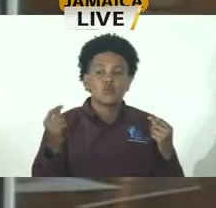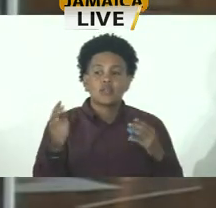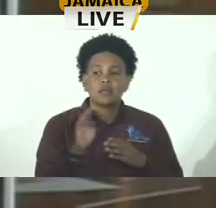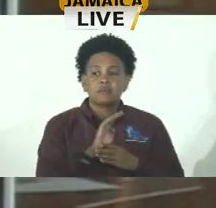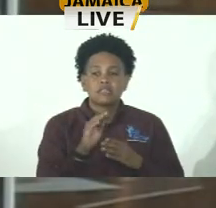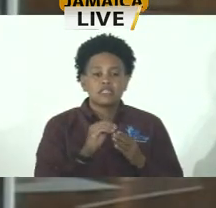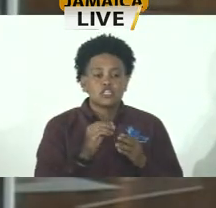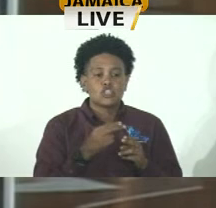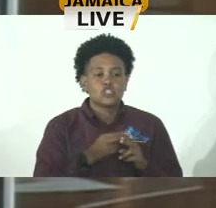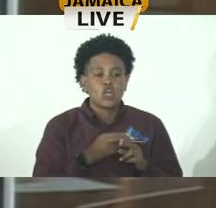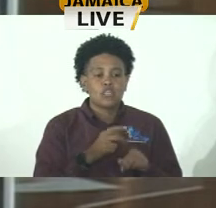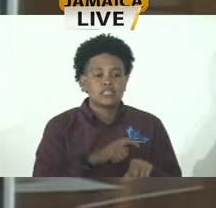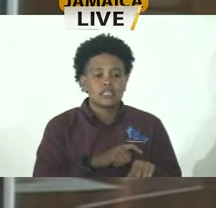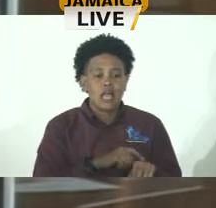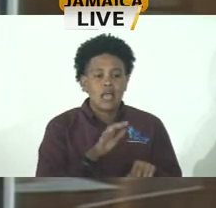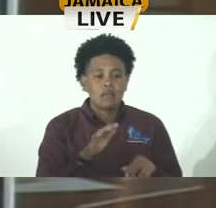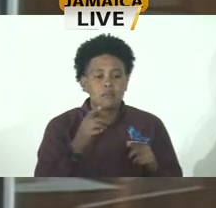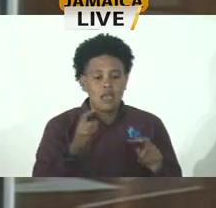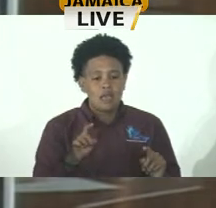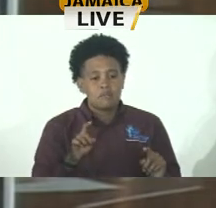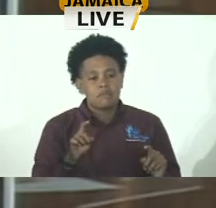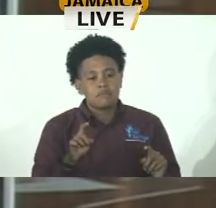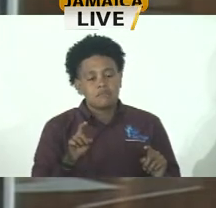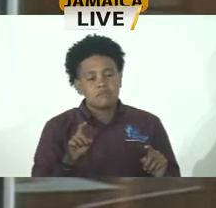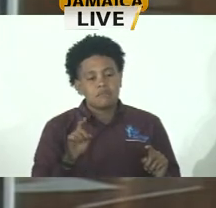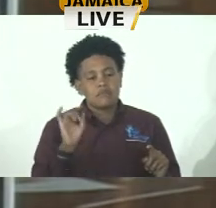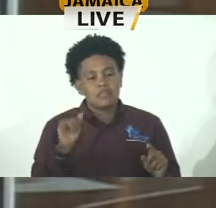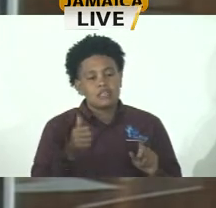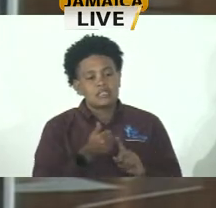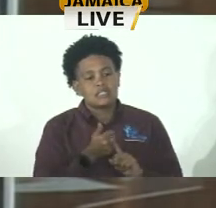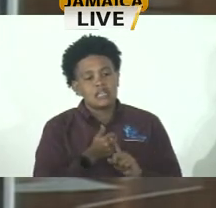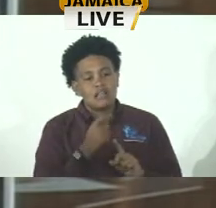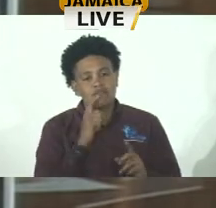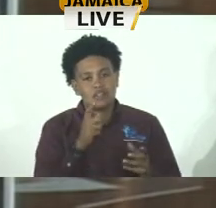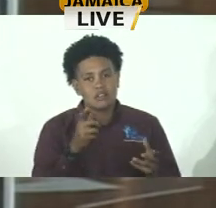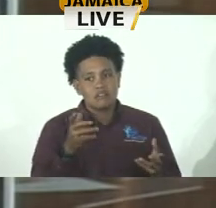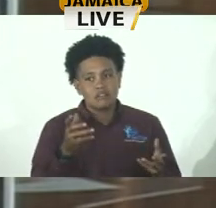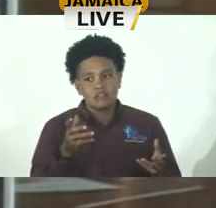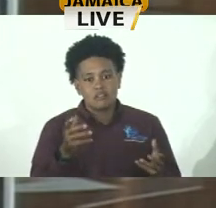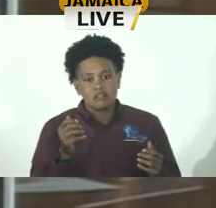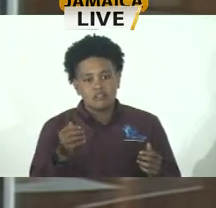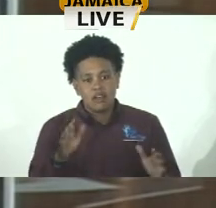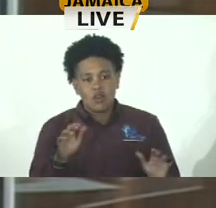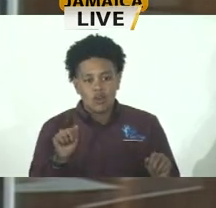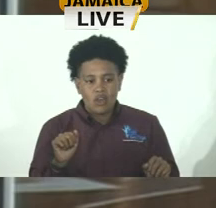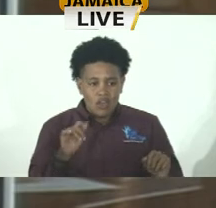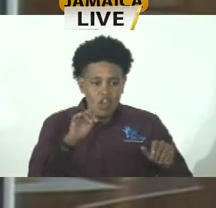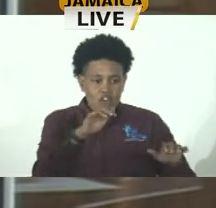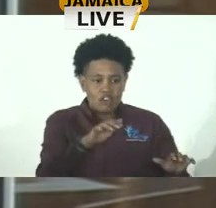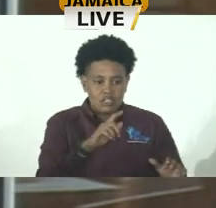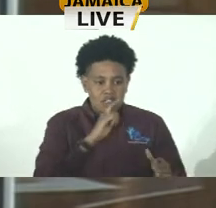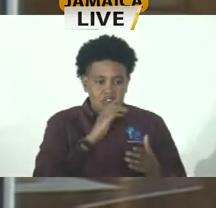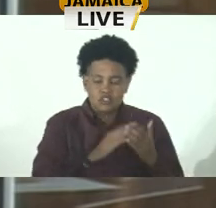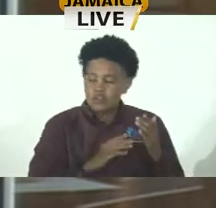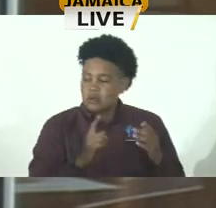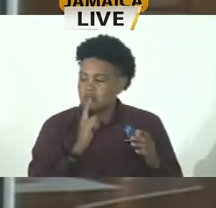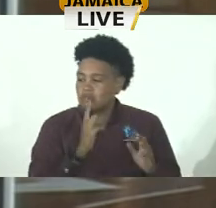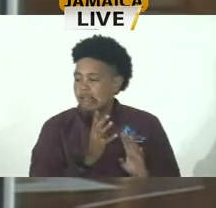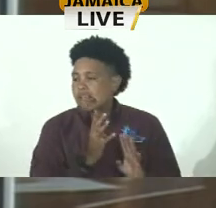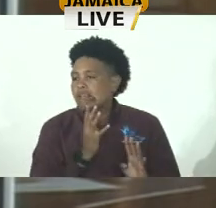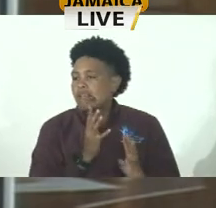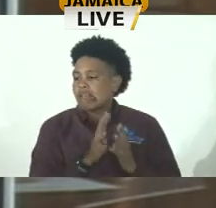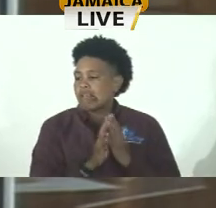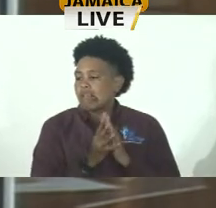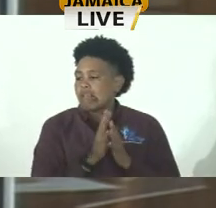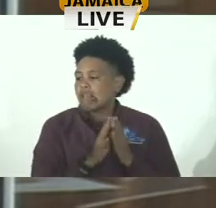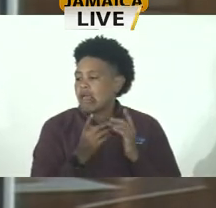shorter space of time and that is itself conducive to congregating and some amount of bungling in